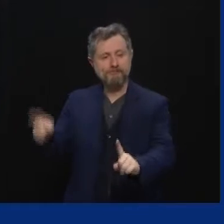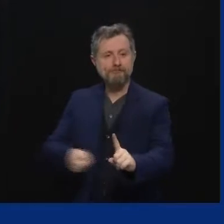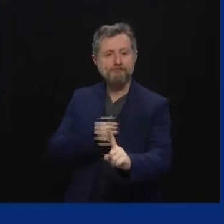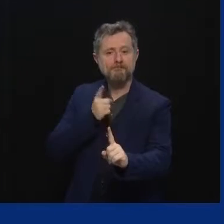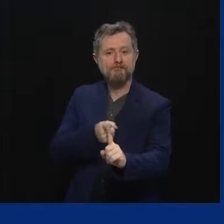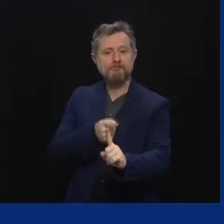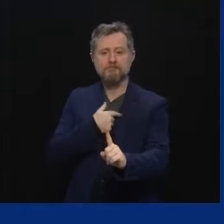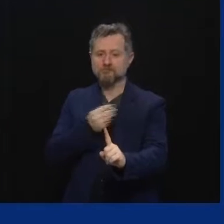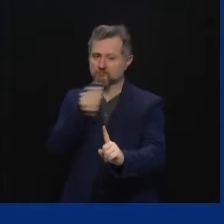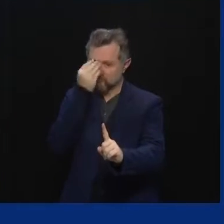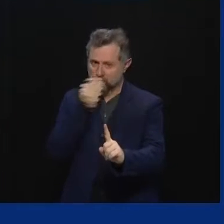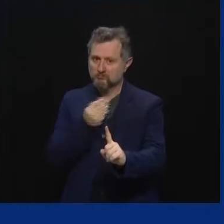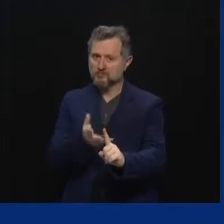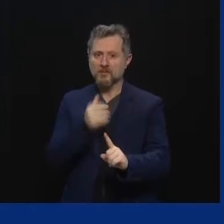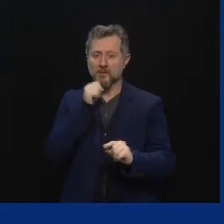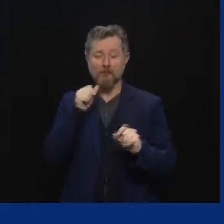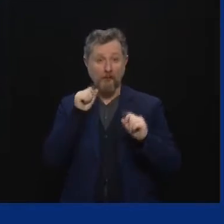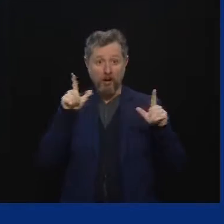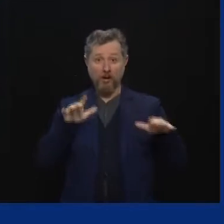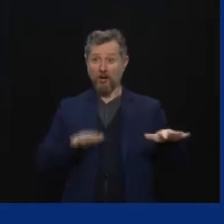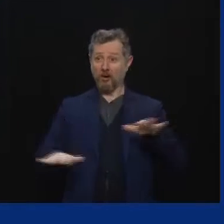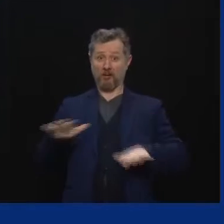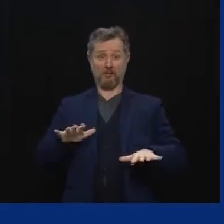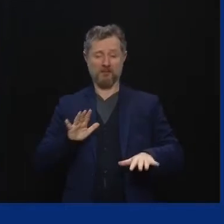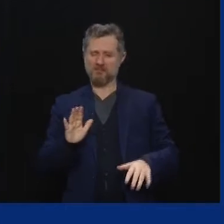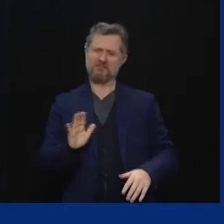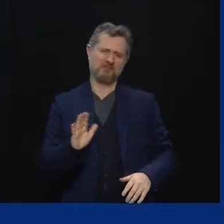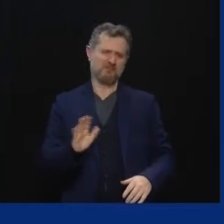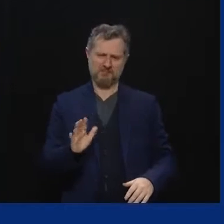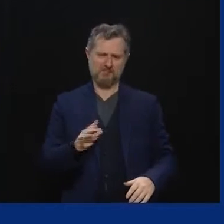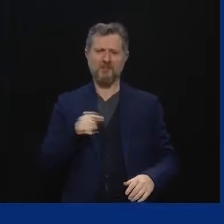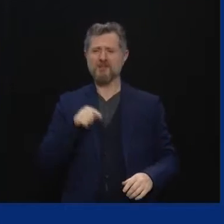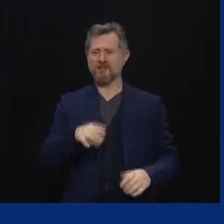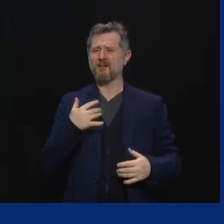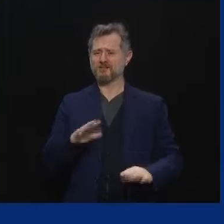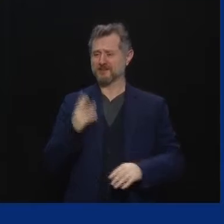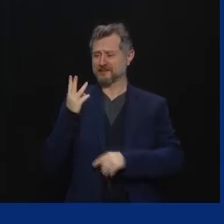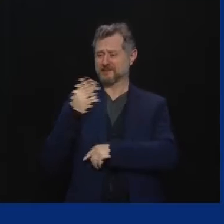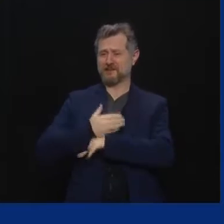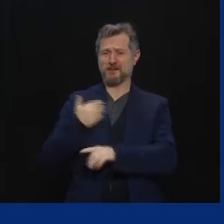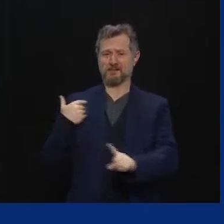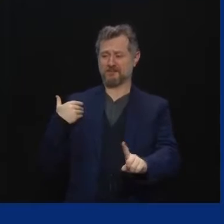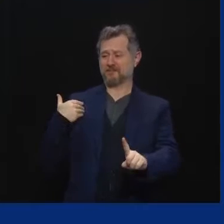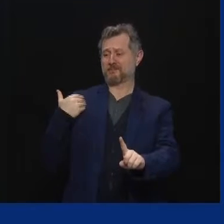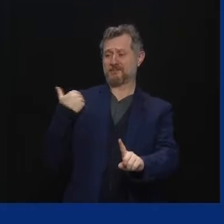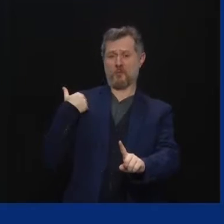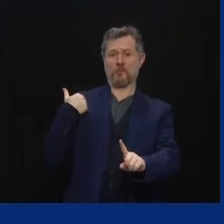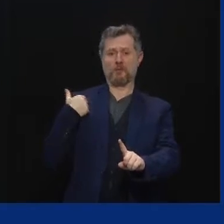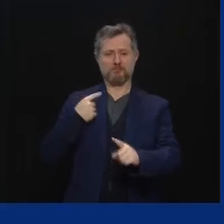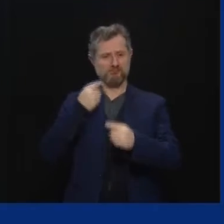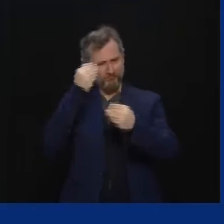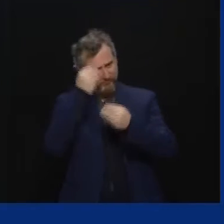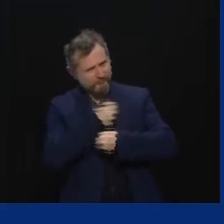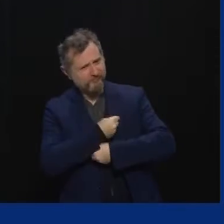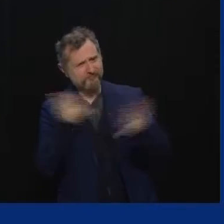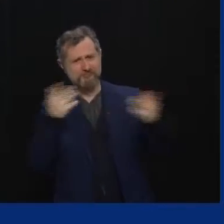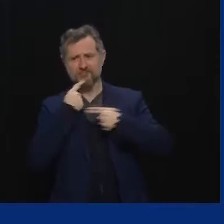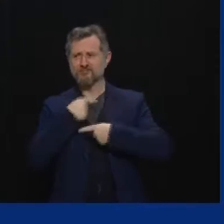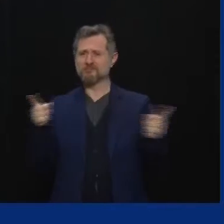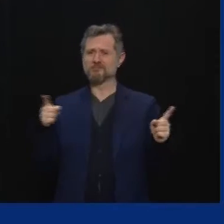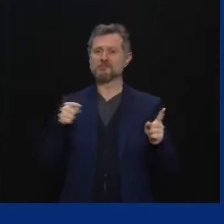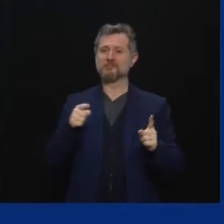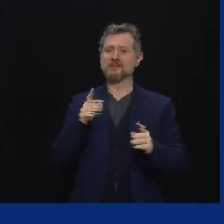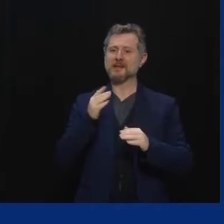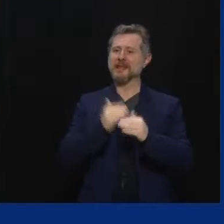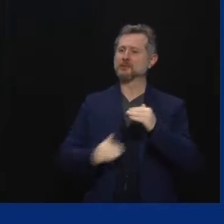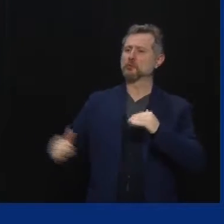unexpected. This is not unexpected. It was literally 6 days ago when I instituted an executive order to give me the powers I would need to deal